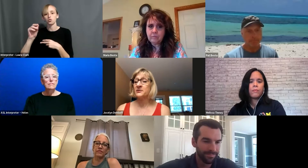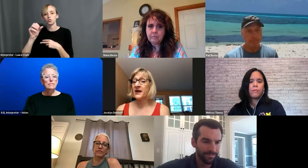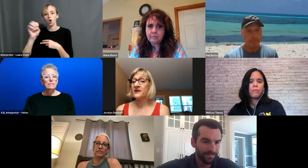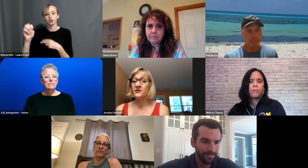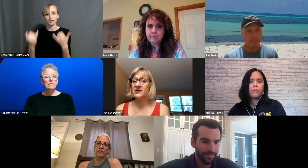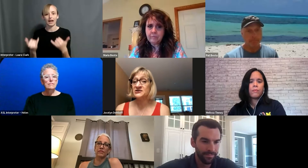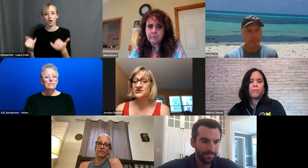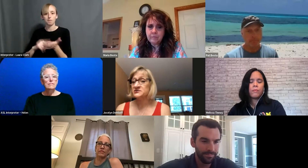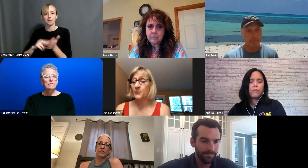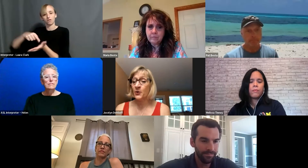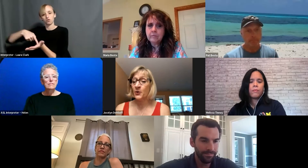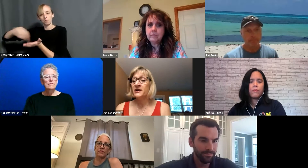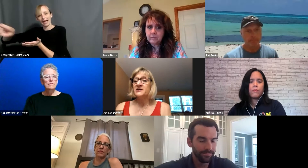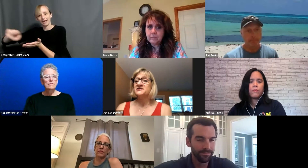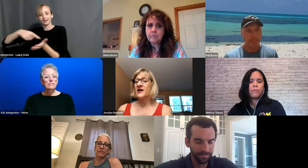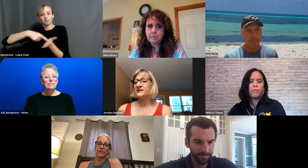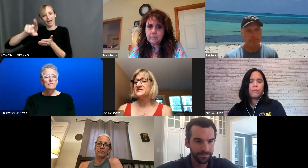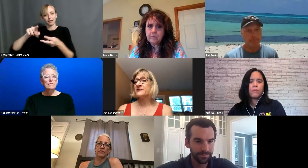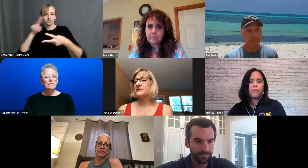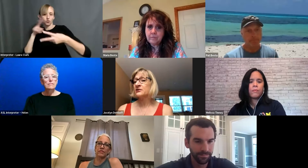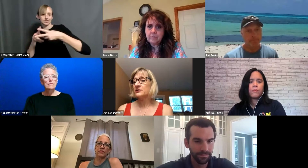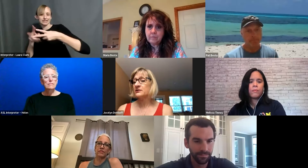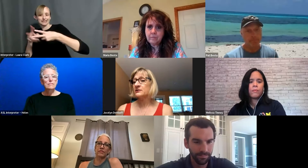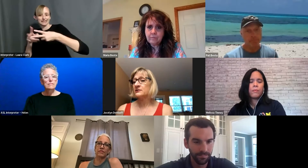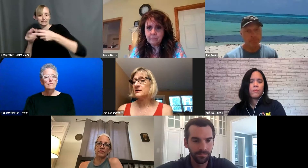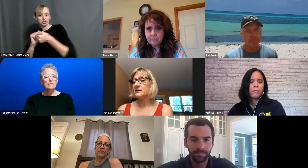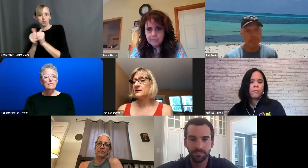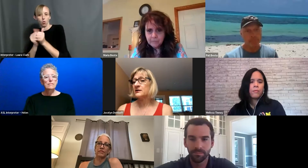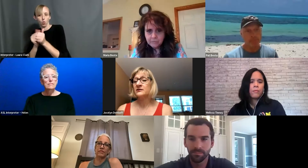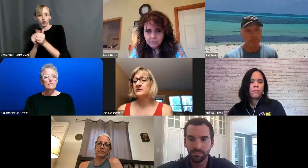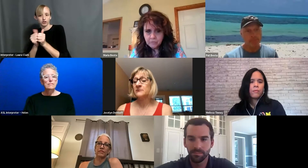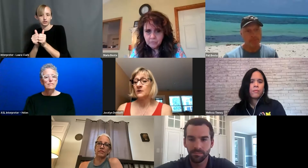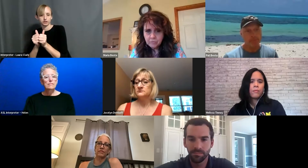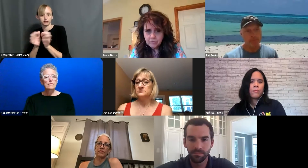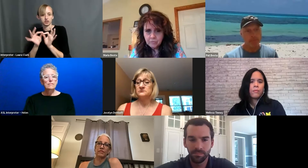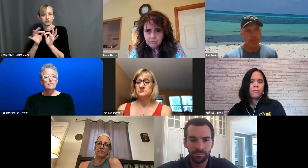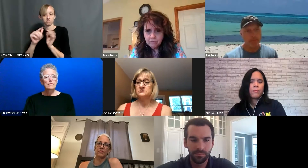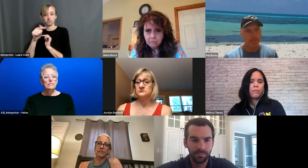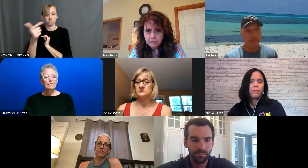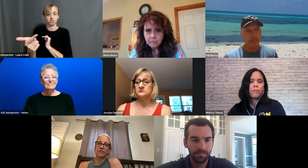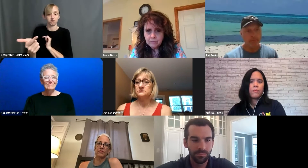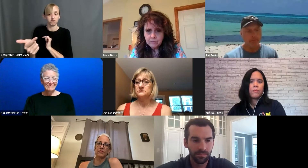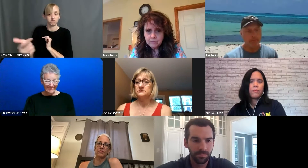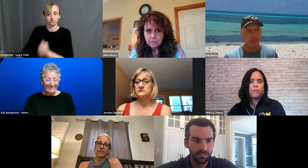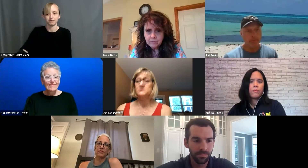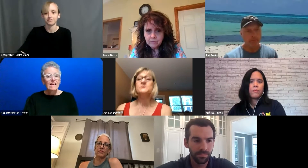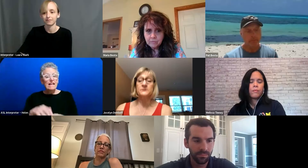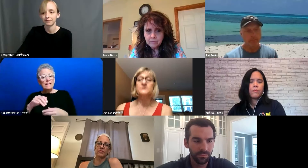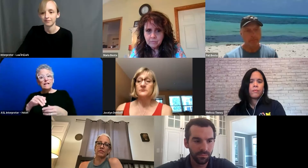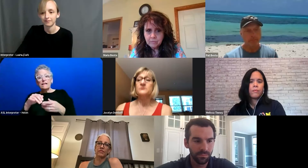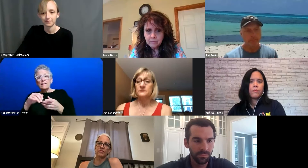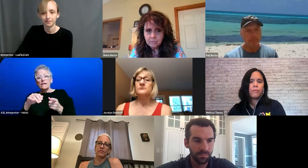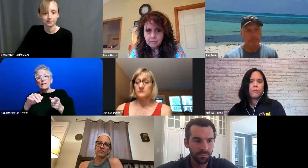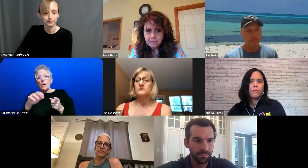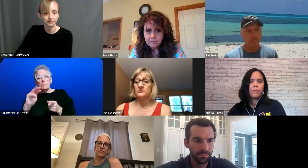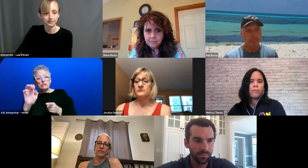would probably pay for each sport. So athletes have. Jocelyn, is that specific to Mary Free Bed, or is it